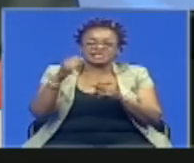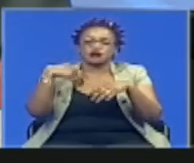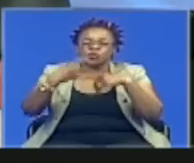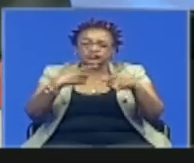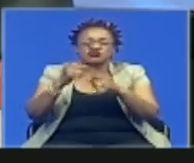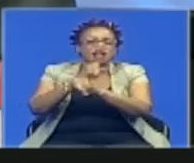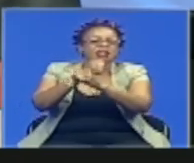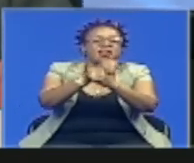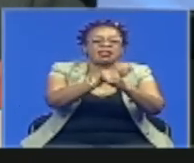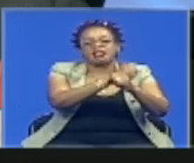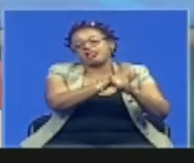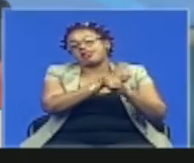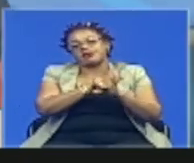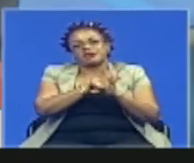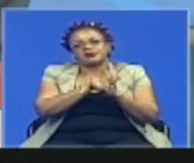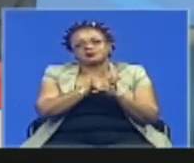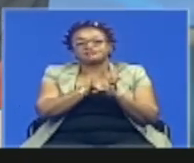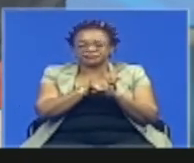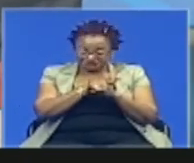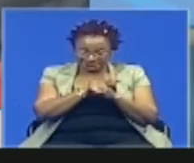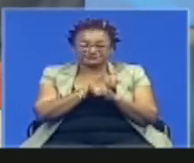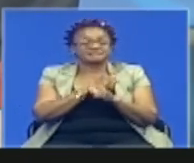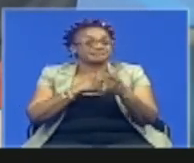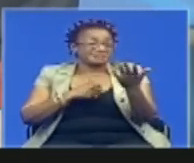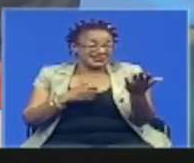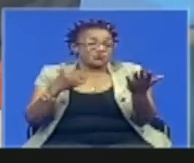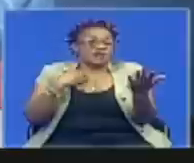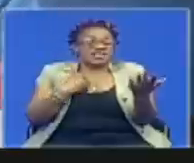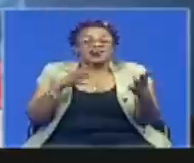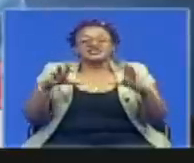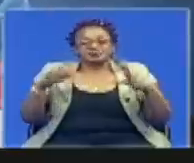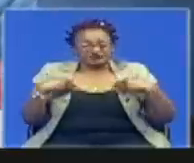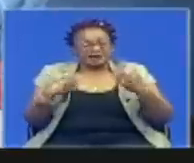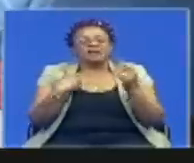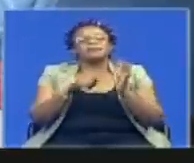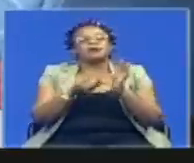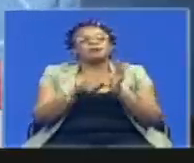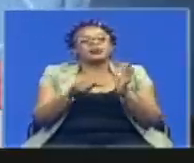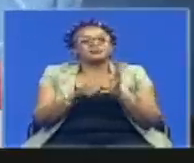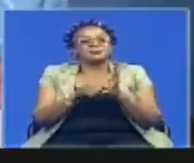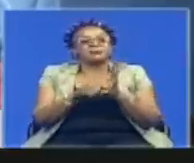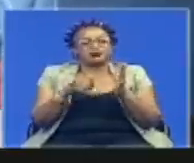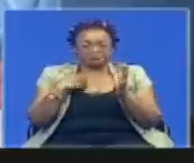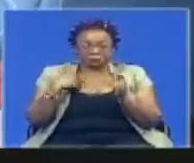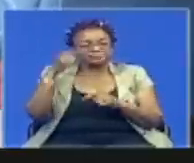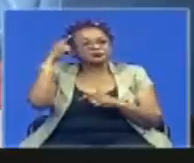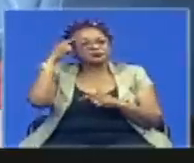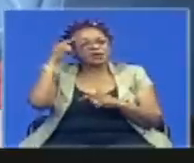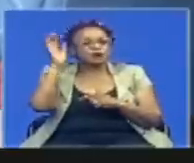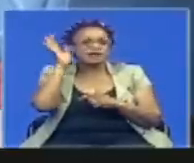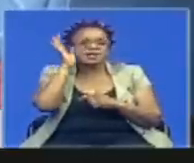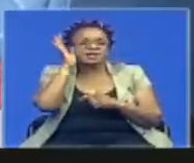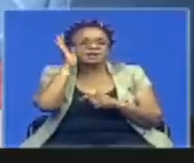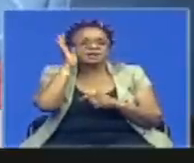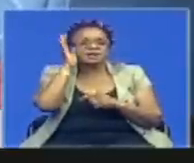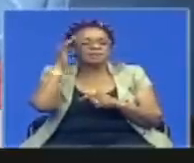him that all is well. All right, Professor Kagwanja, we have an acceptability problem. I have a problem here, and I thought I would hear more